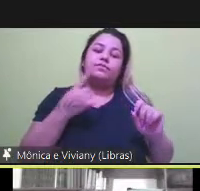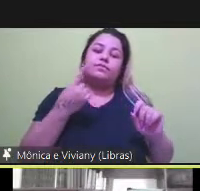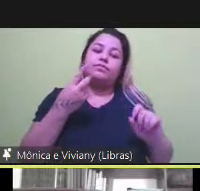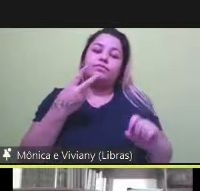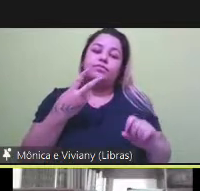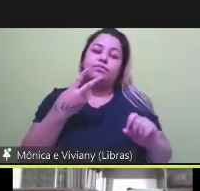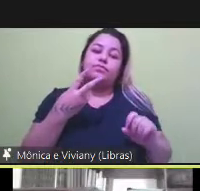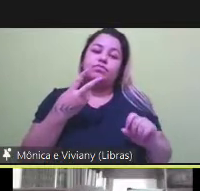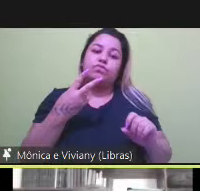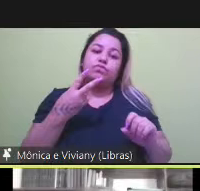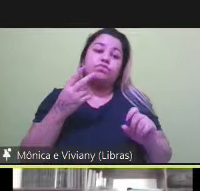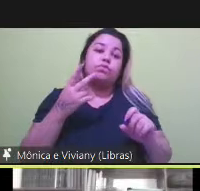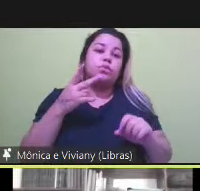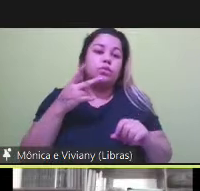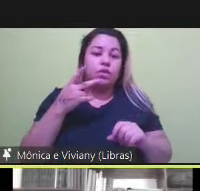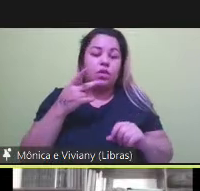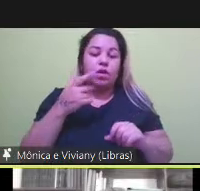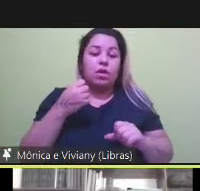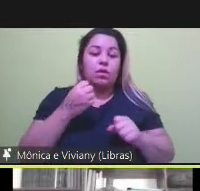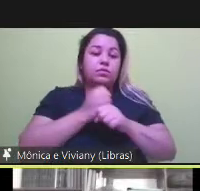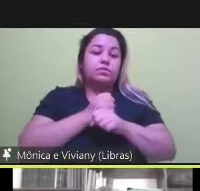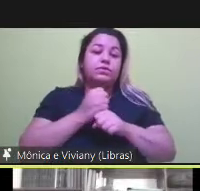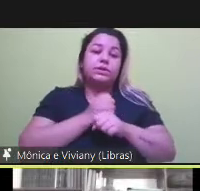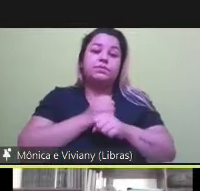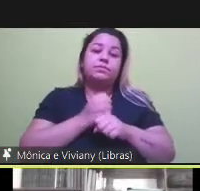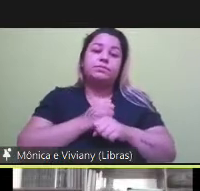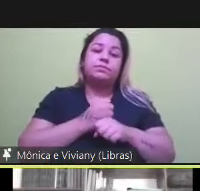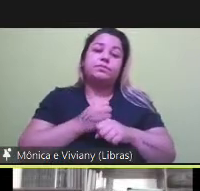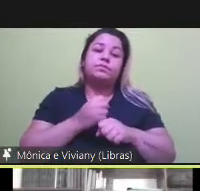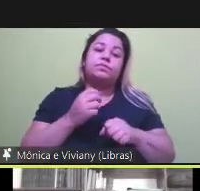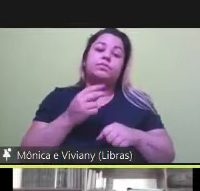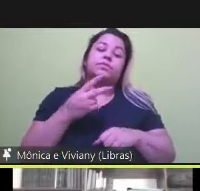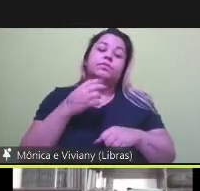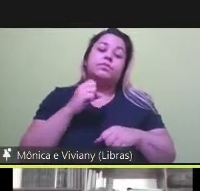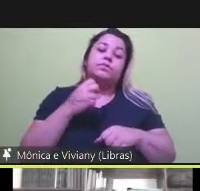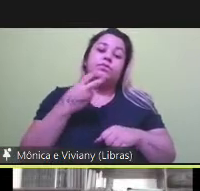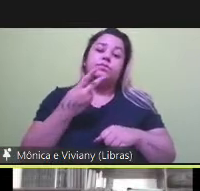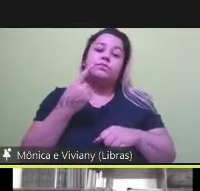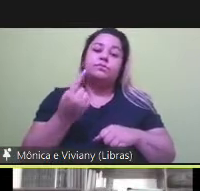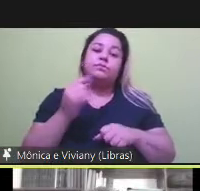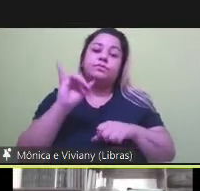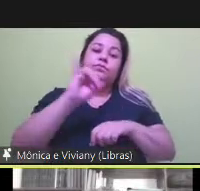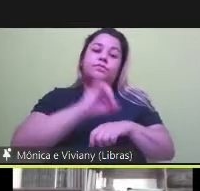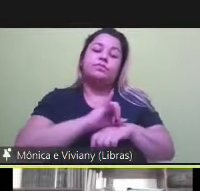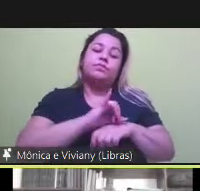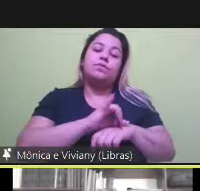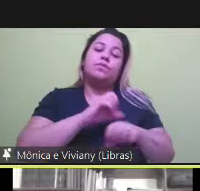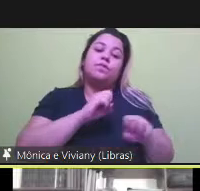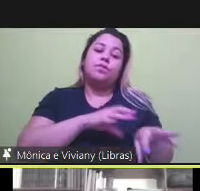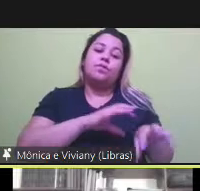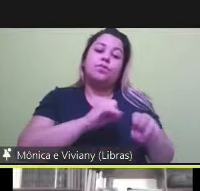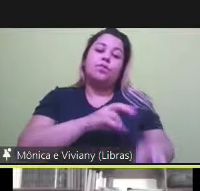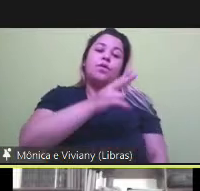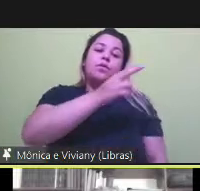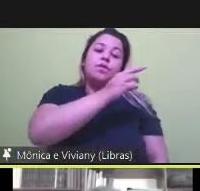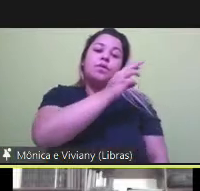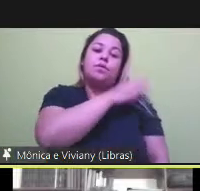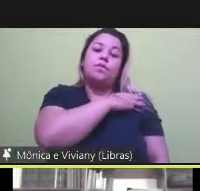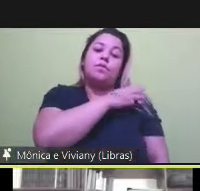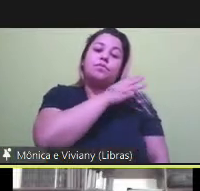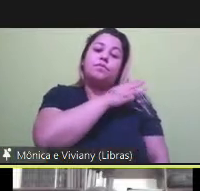that involves people from kids from 4 to 12 years old. And then we had secondary schools or high schools that are part of